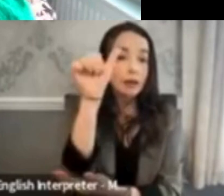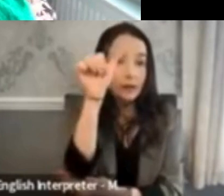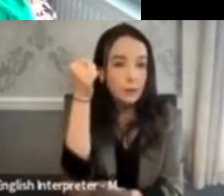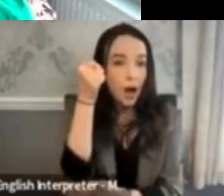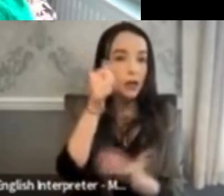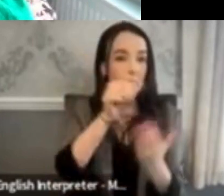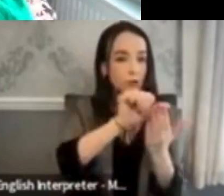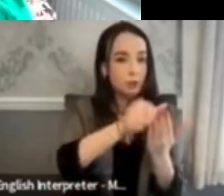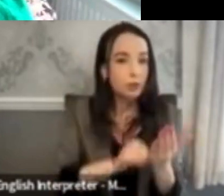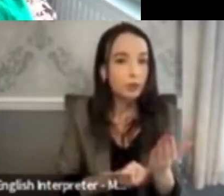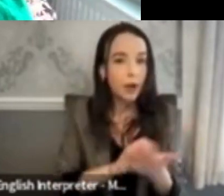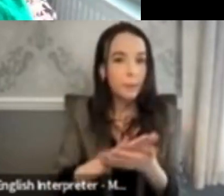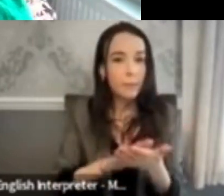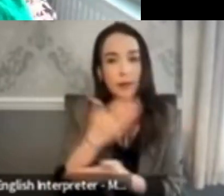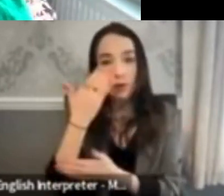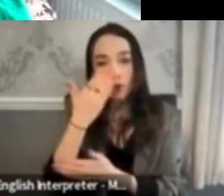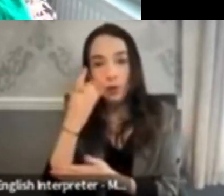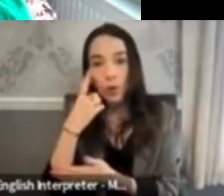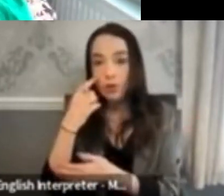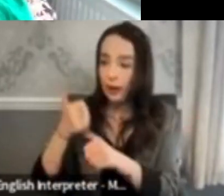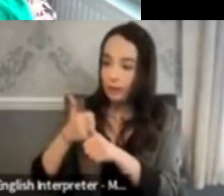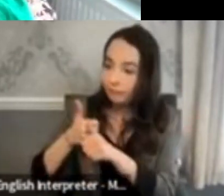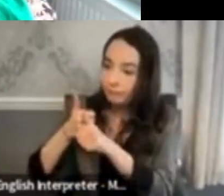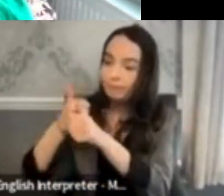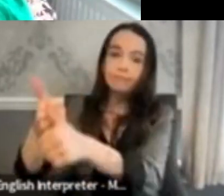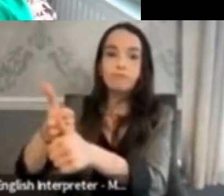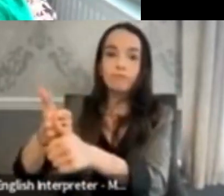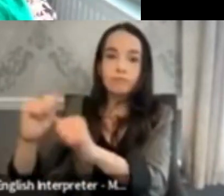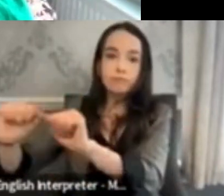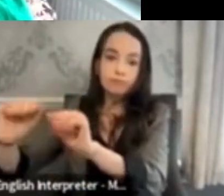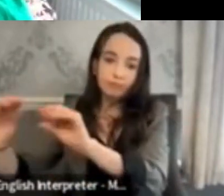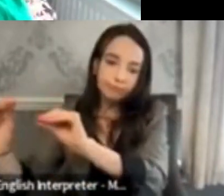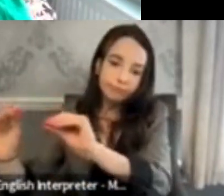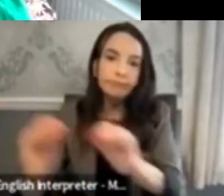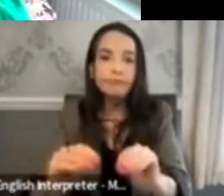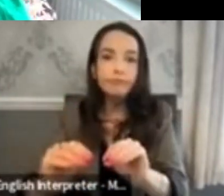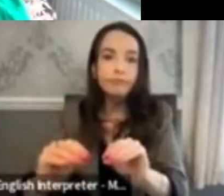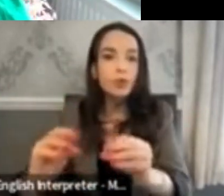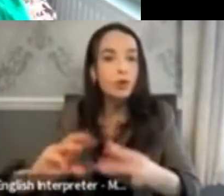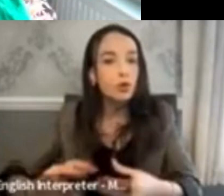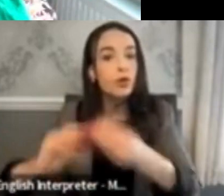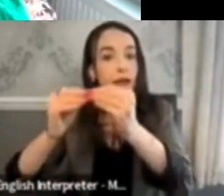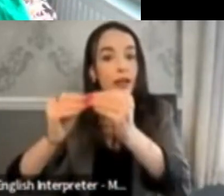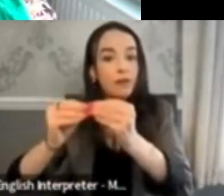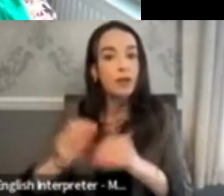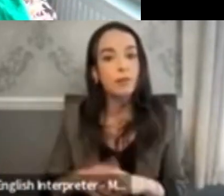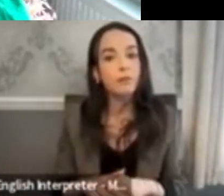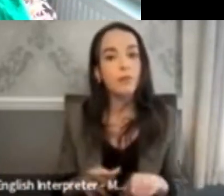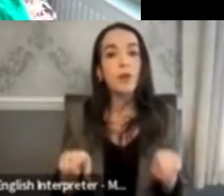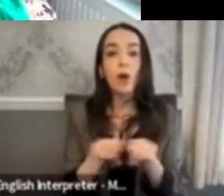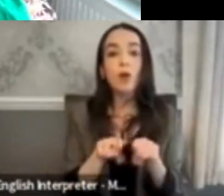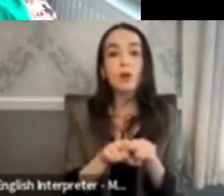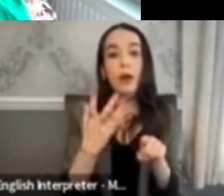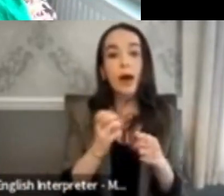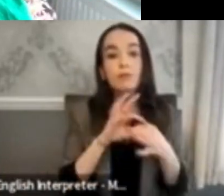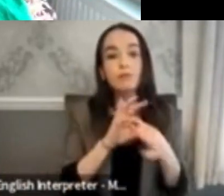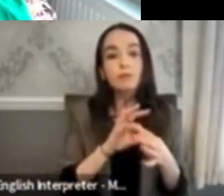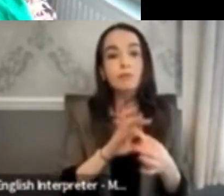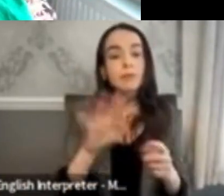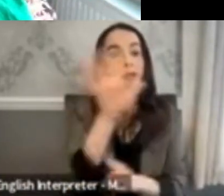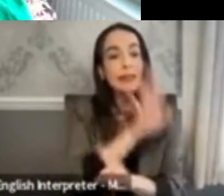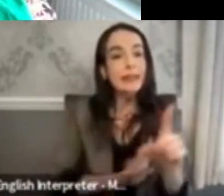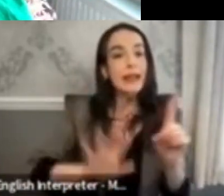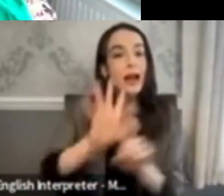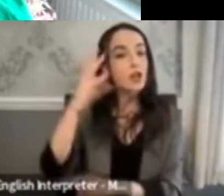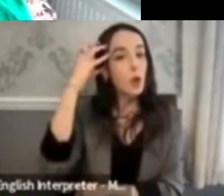embed creativity in schools. We also have a relationship with the National Governors Association